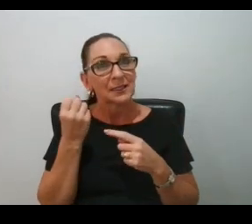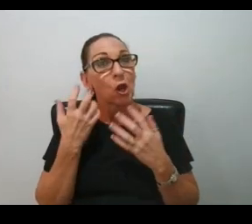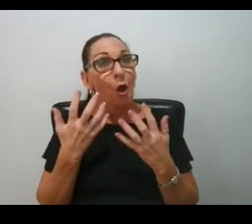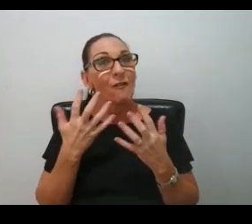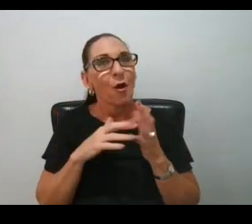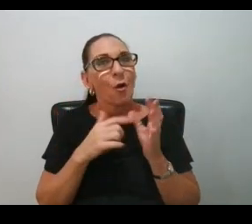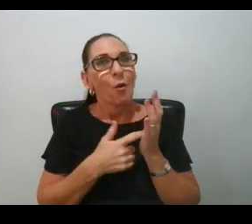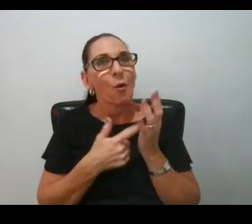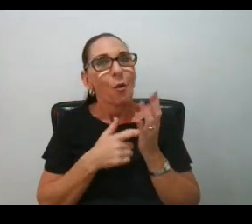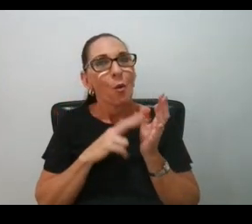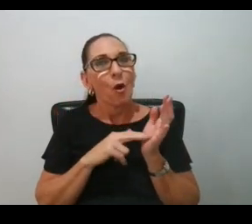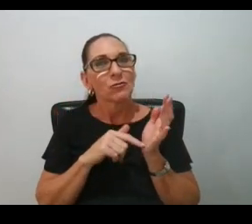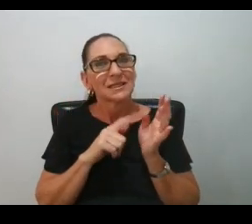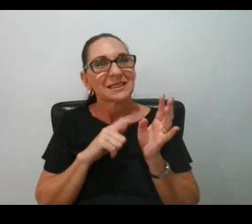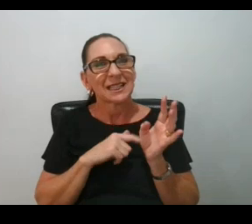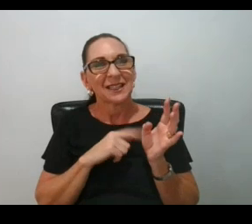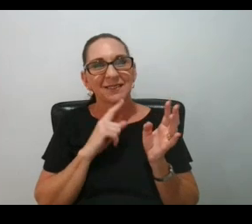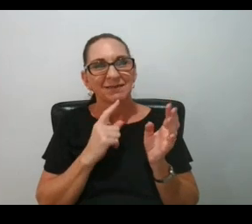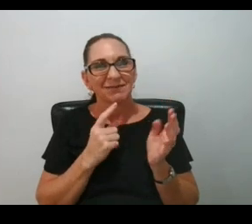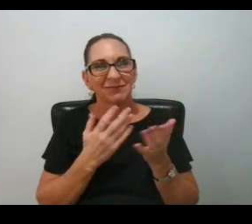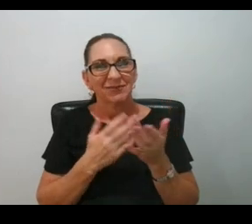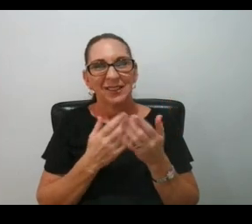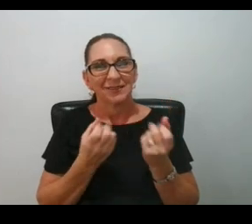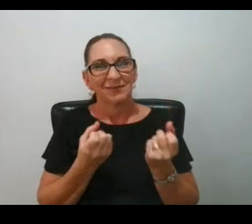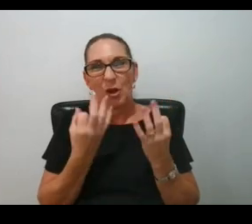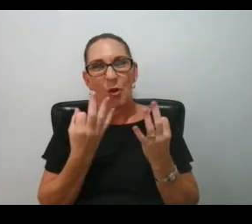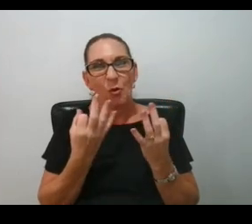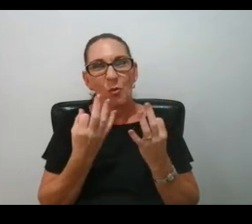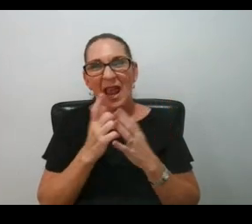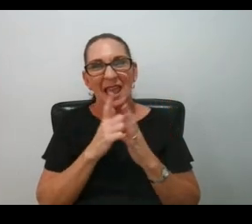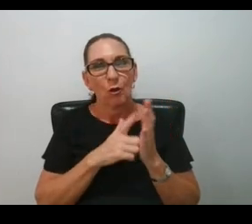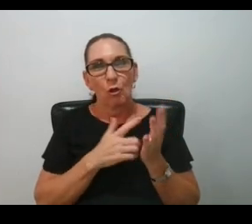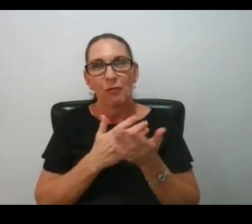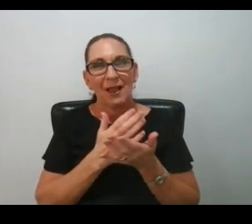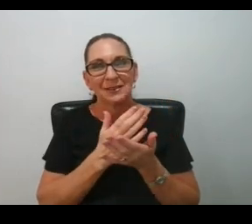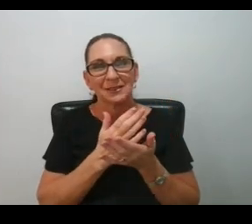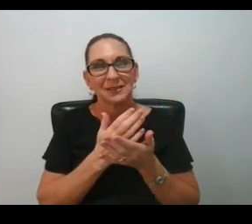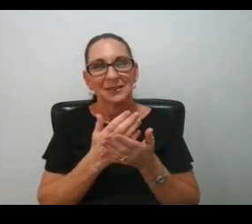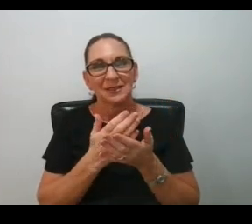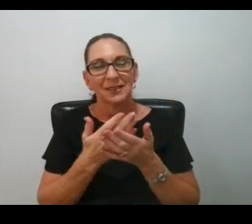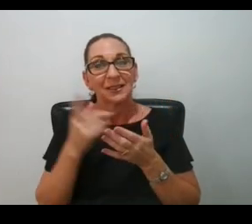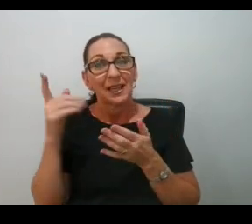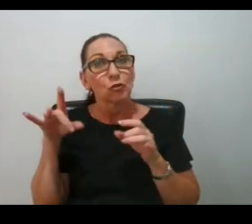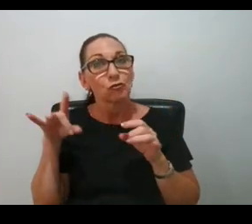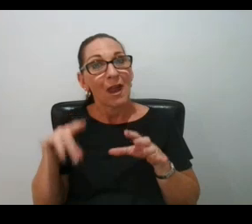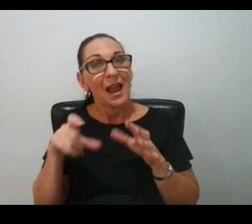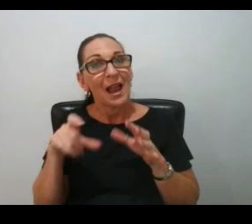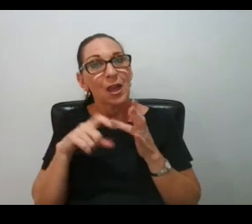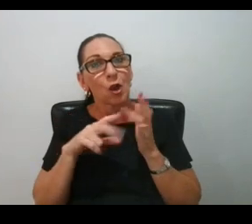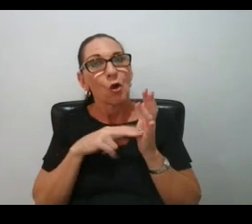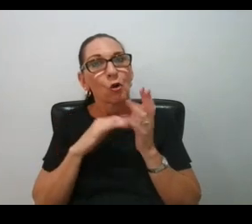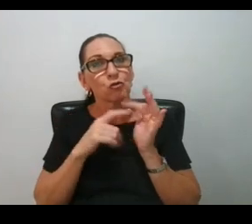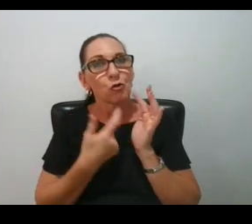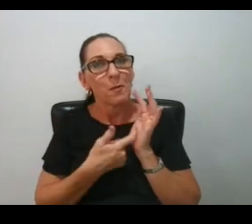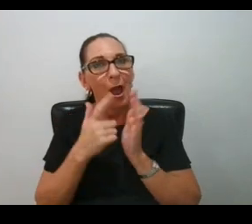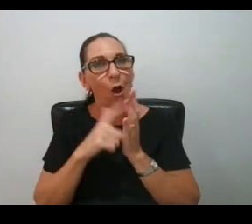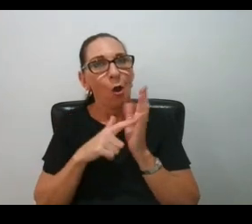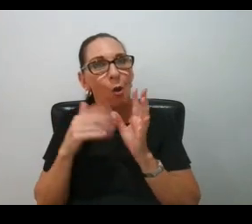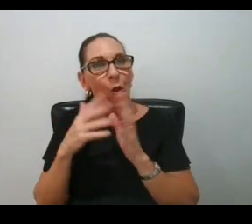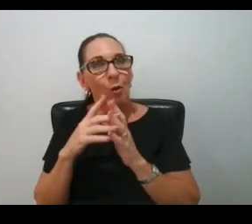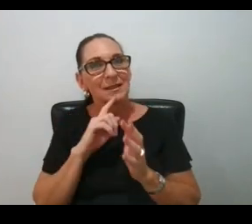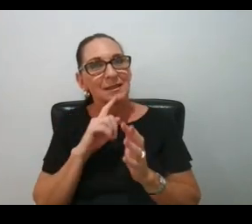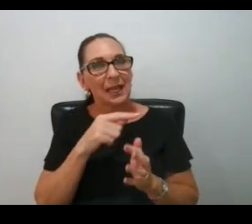any more legal rights than you have under the Australian Consumer Law. And the Australian Consumer Law requires any car that you buy to be of